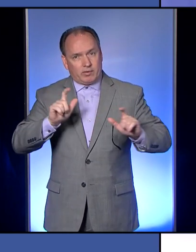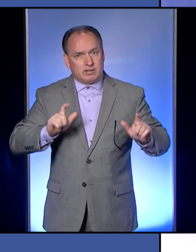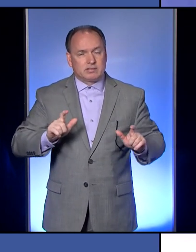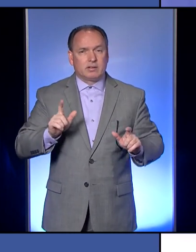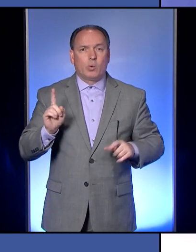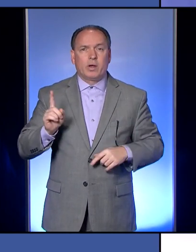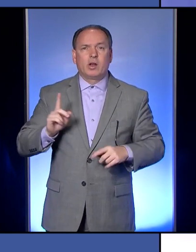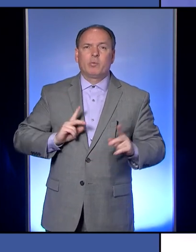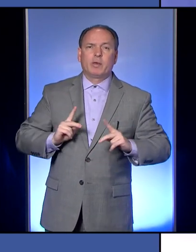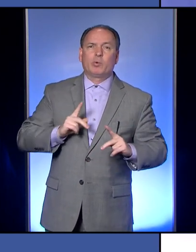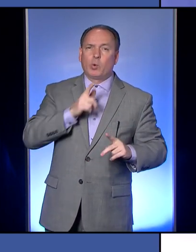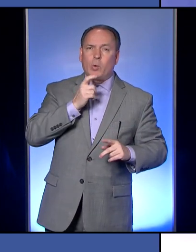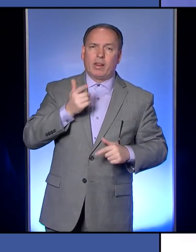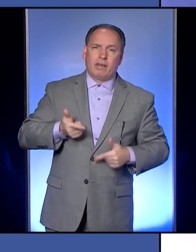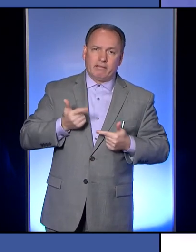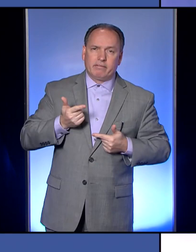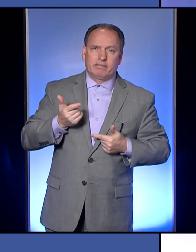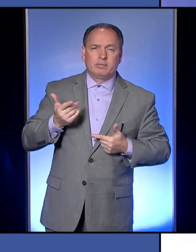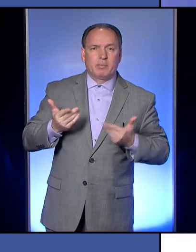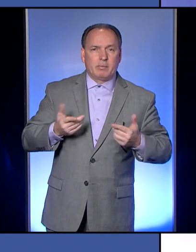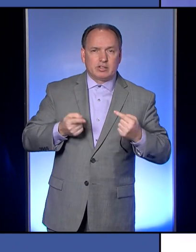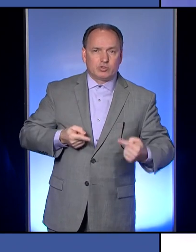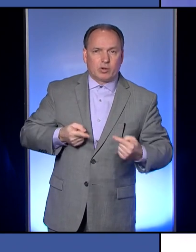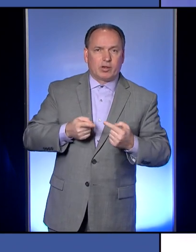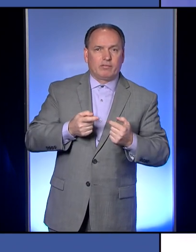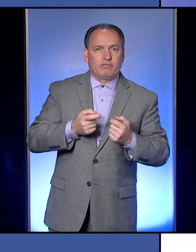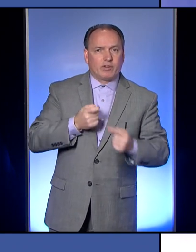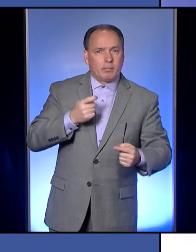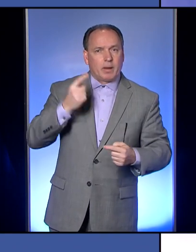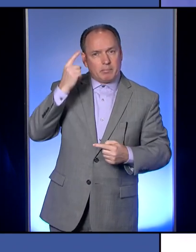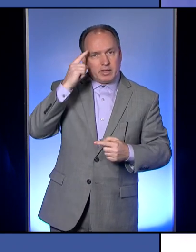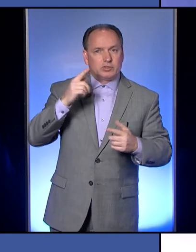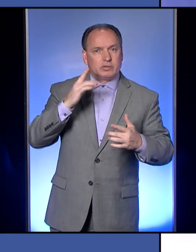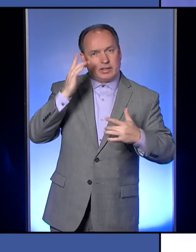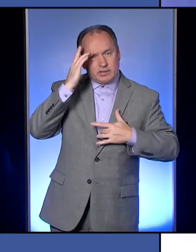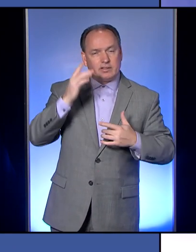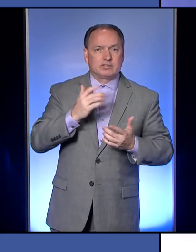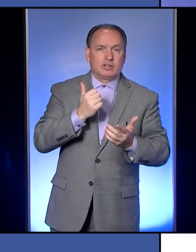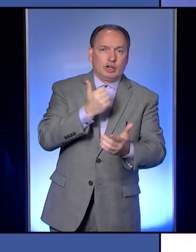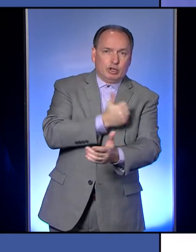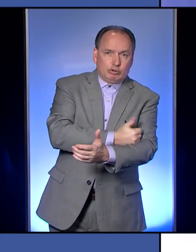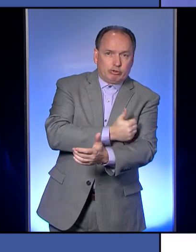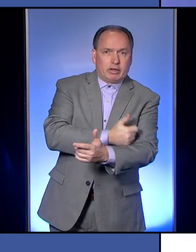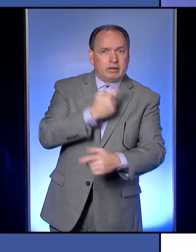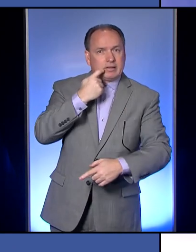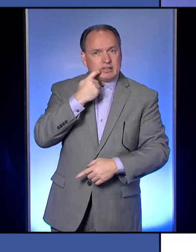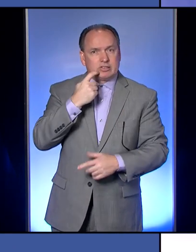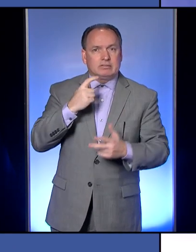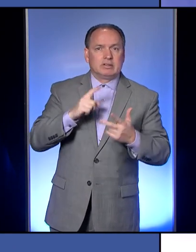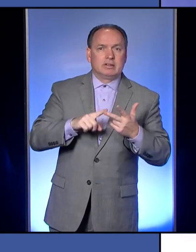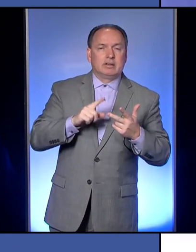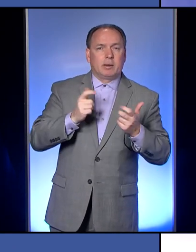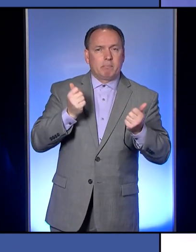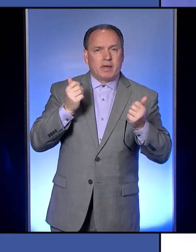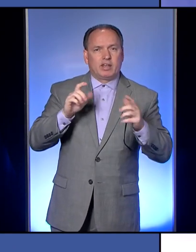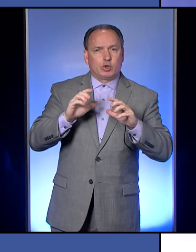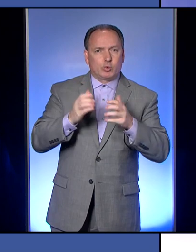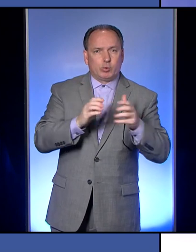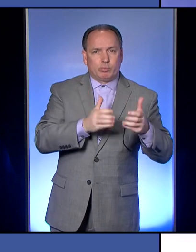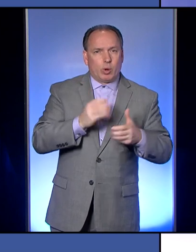places where people are at who maybe are struggling from mental illness, drug addiction. We of course have many group